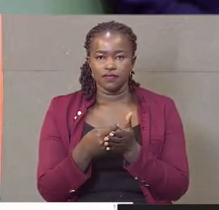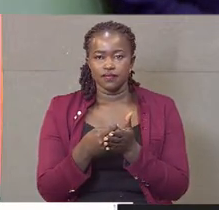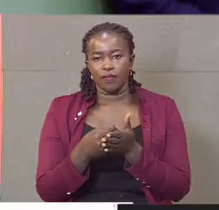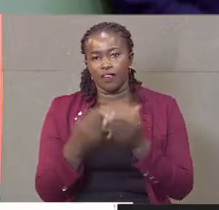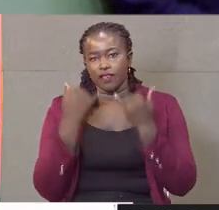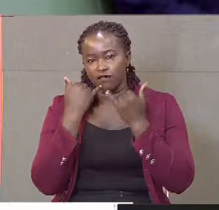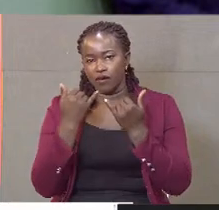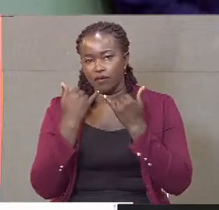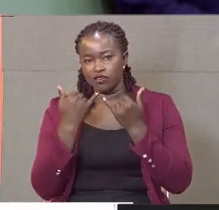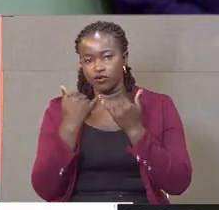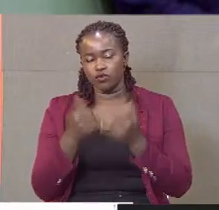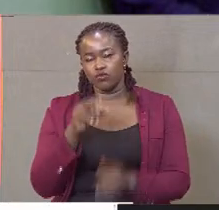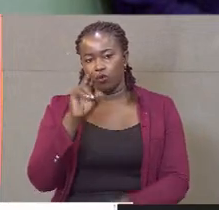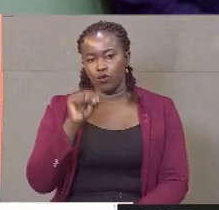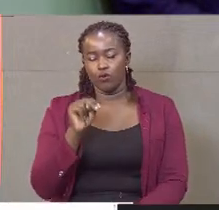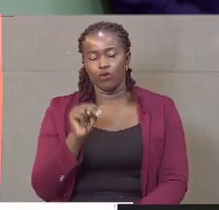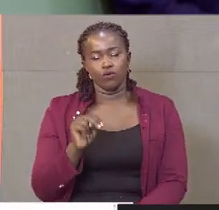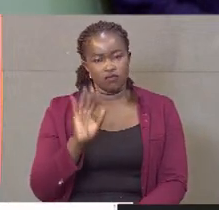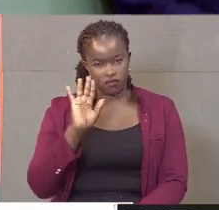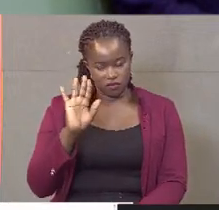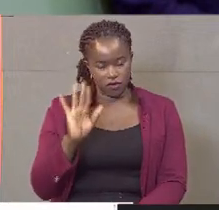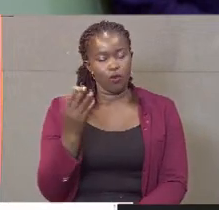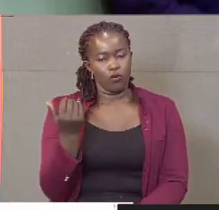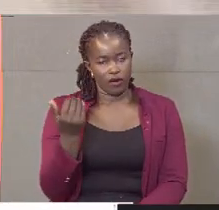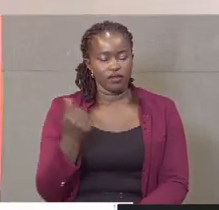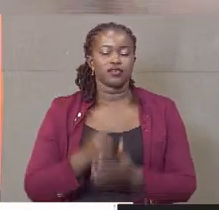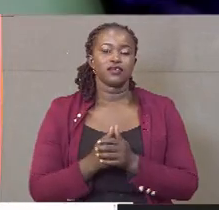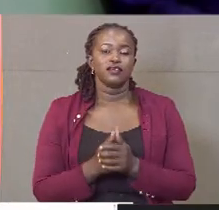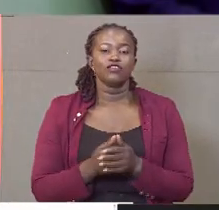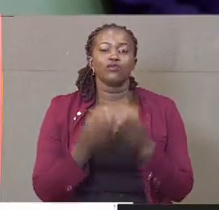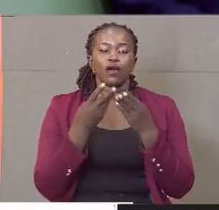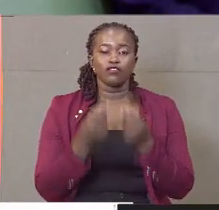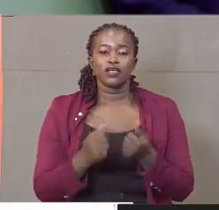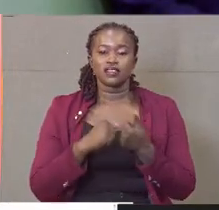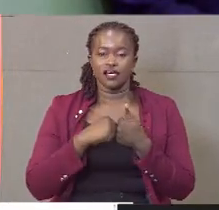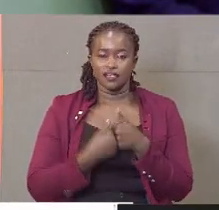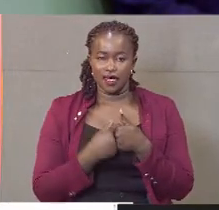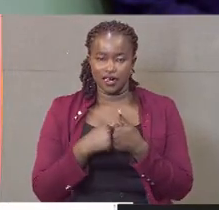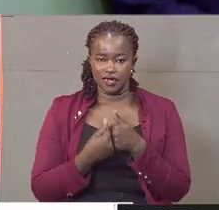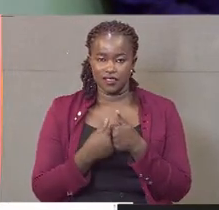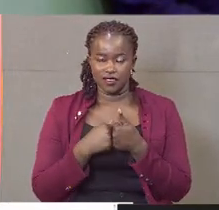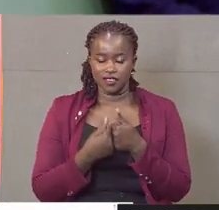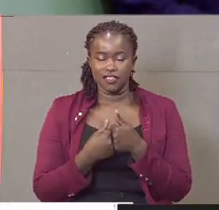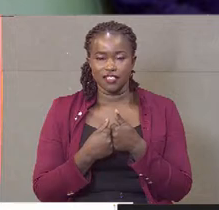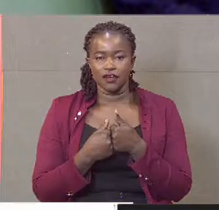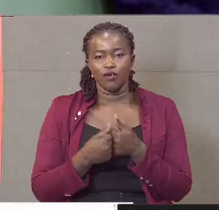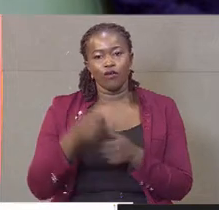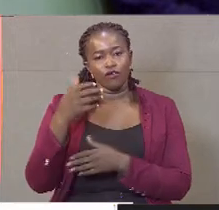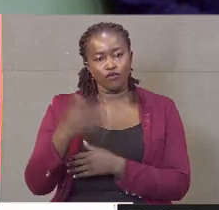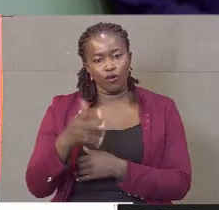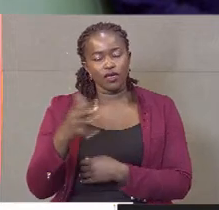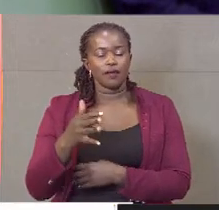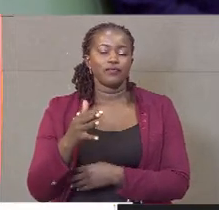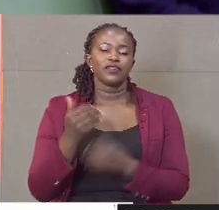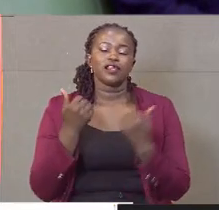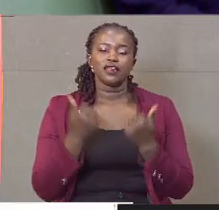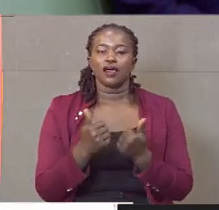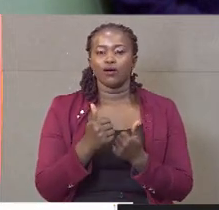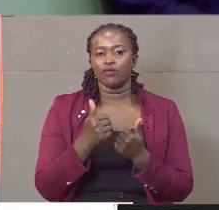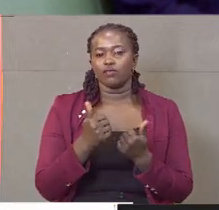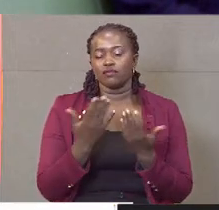Information, no, hold on. To address the challenge of water and the